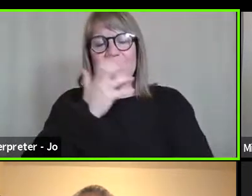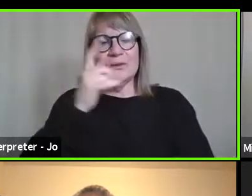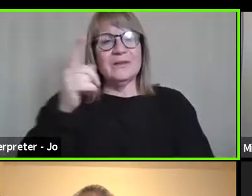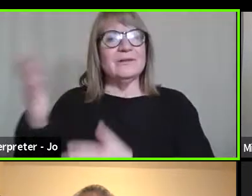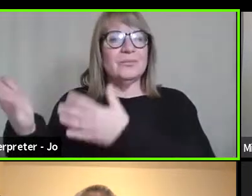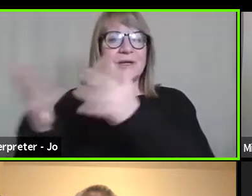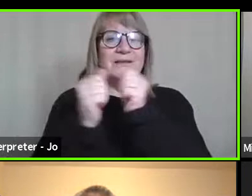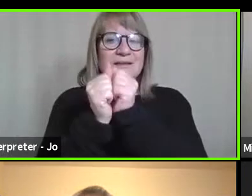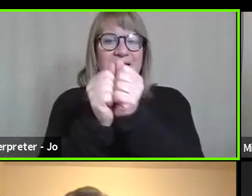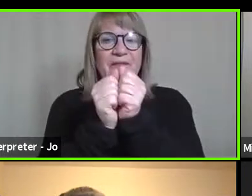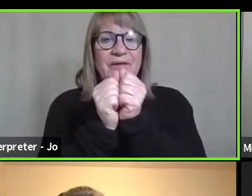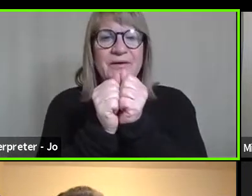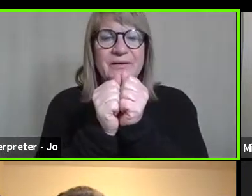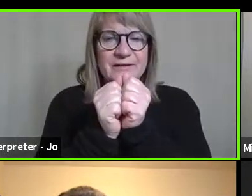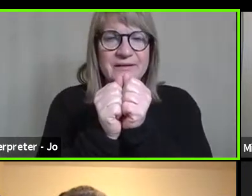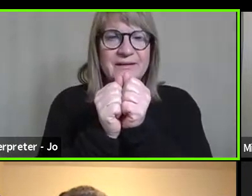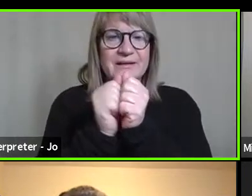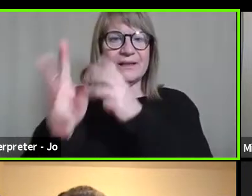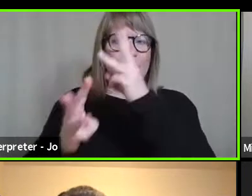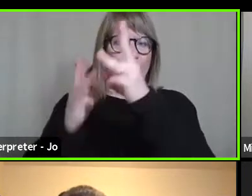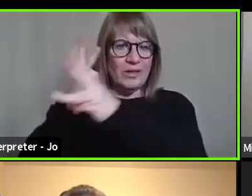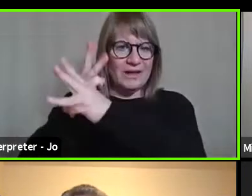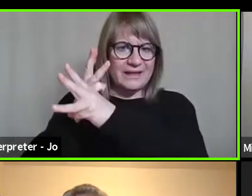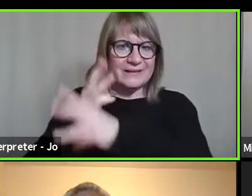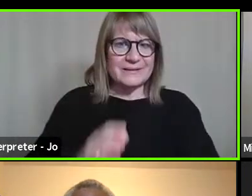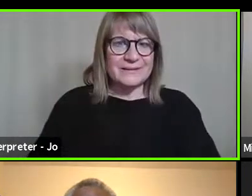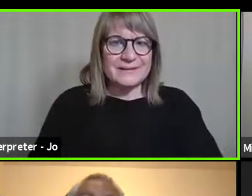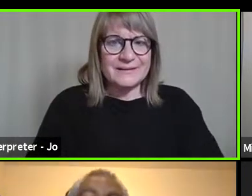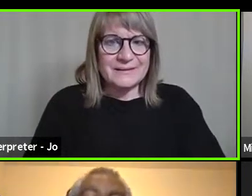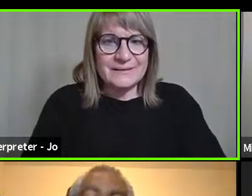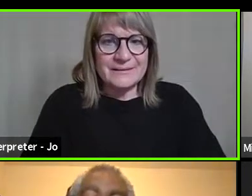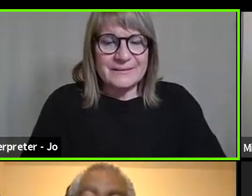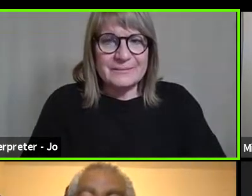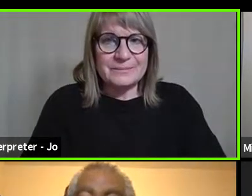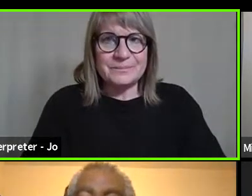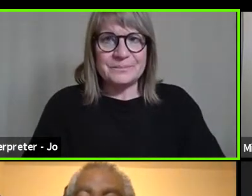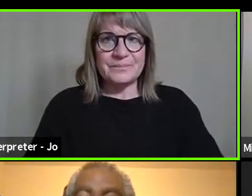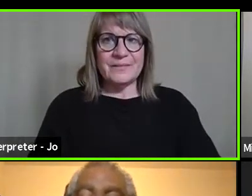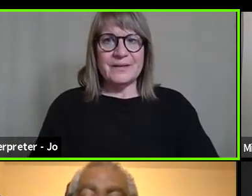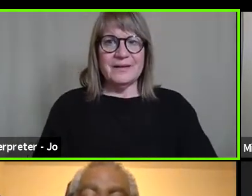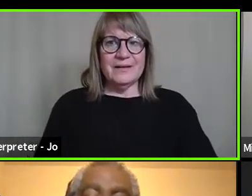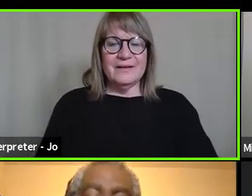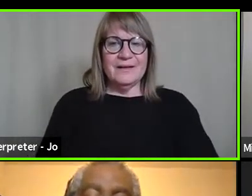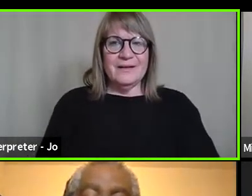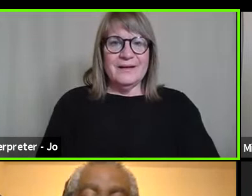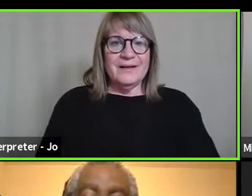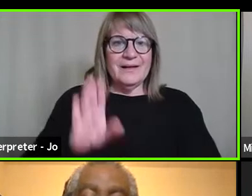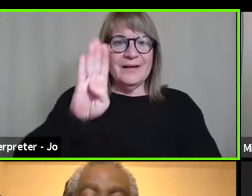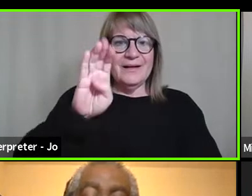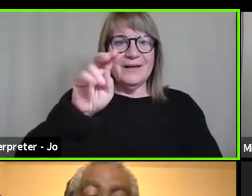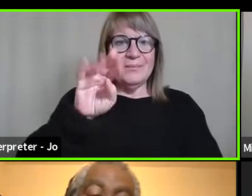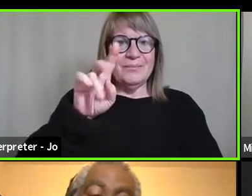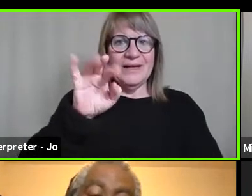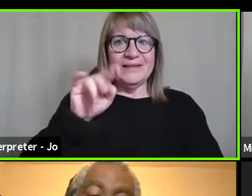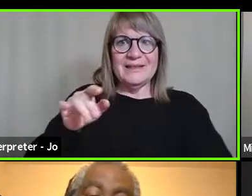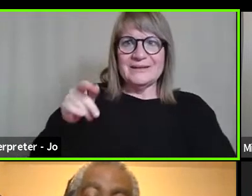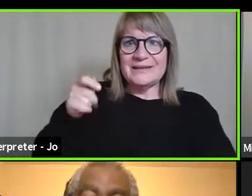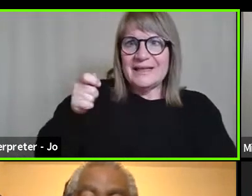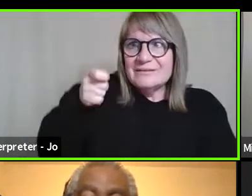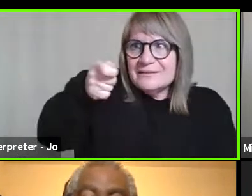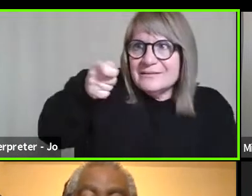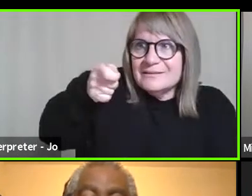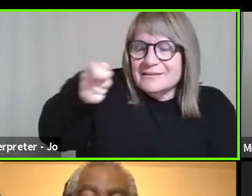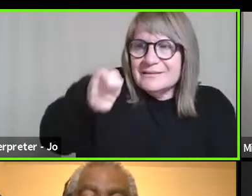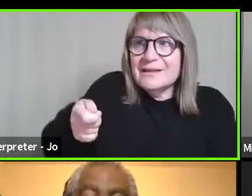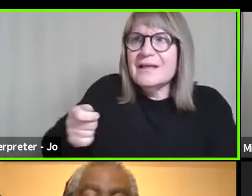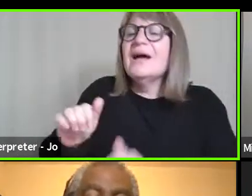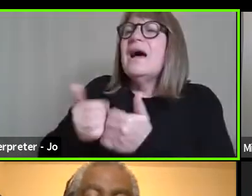together globally and um certainly if it wasn't benedict like poking me not that he meant to poke a literal pokemon like so